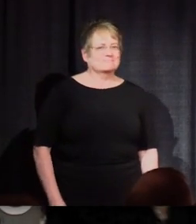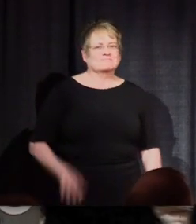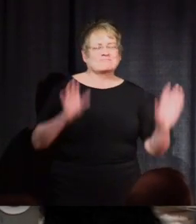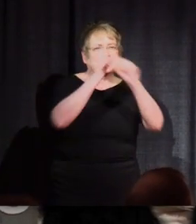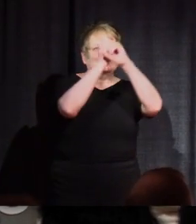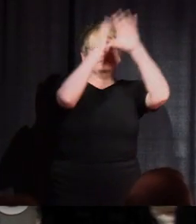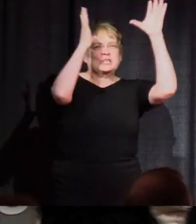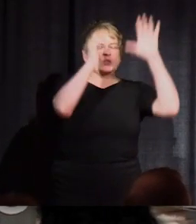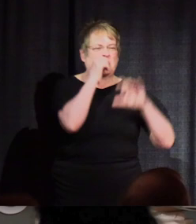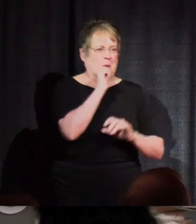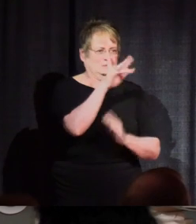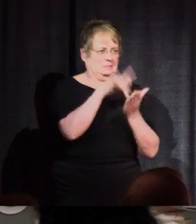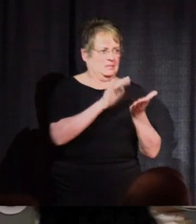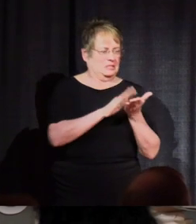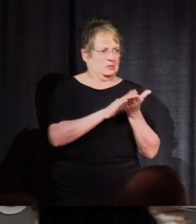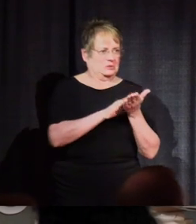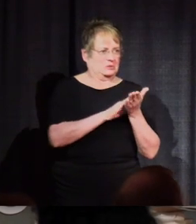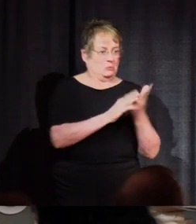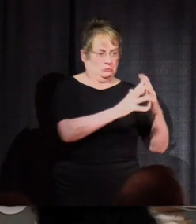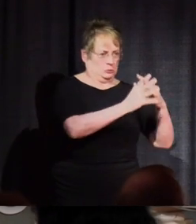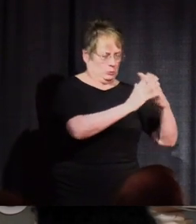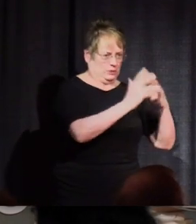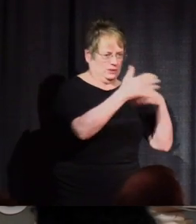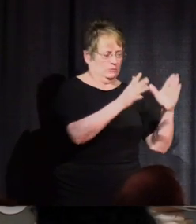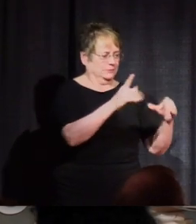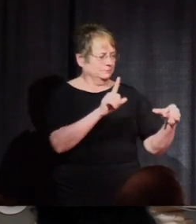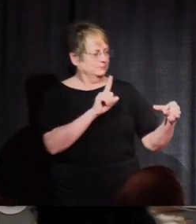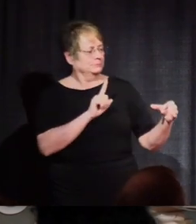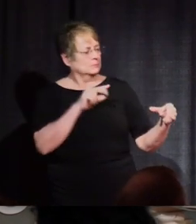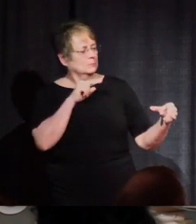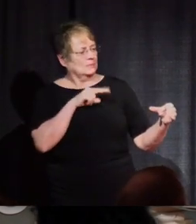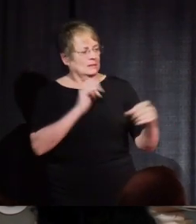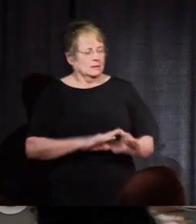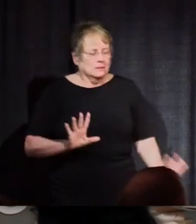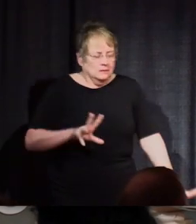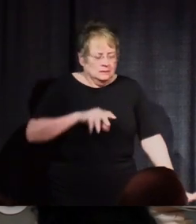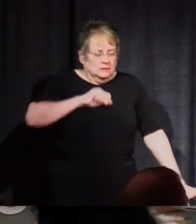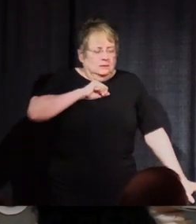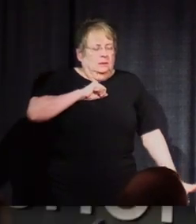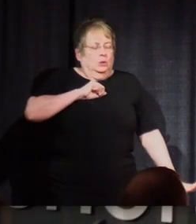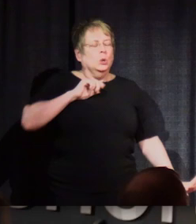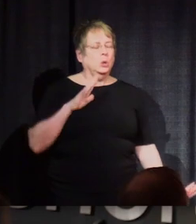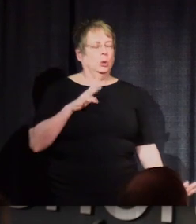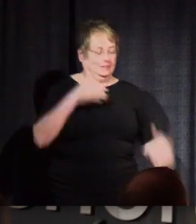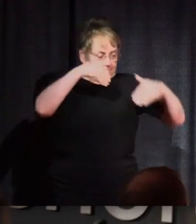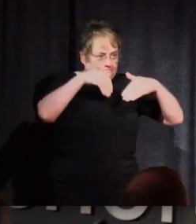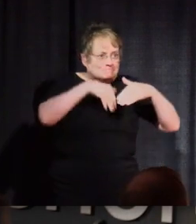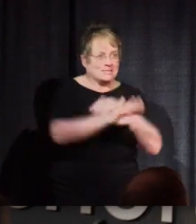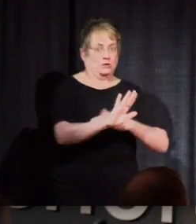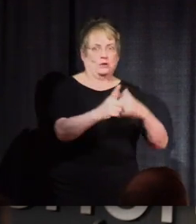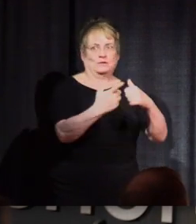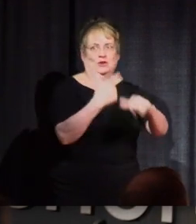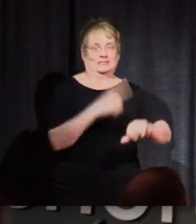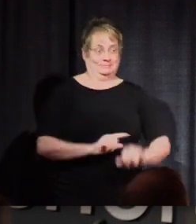picture a middle school girl standing outside the wrestling room she takes a deep breath and walks into the room for the